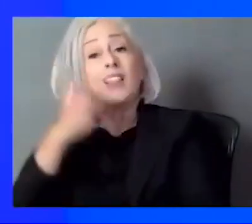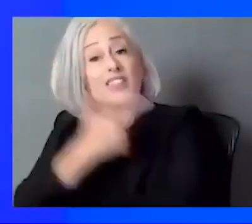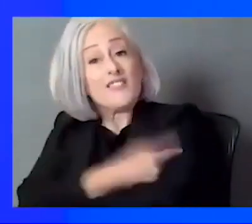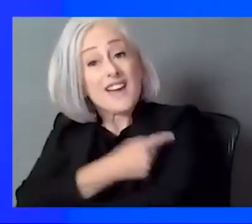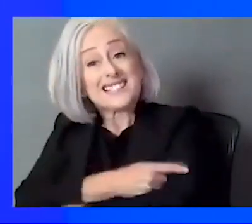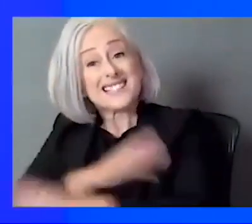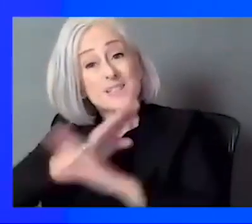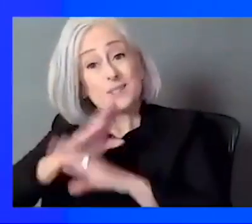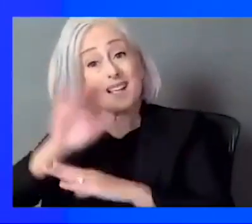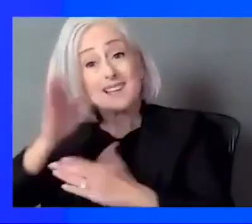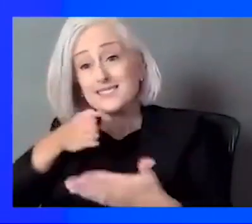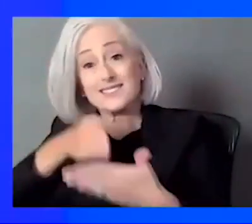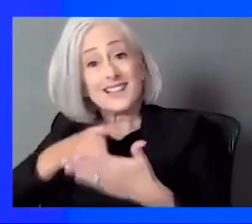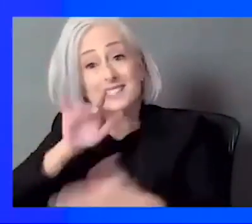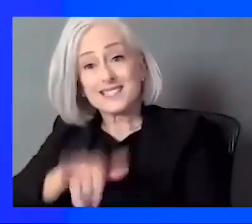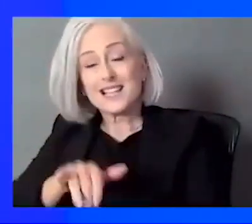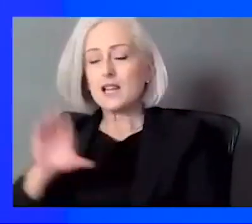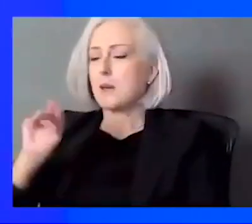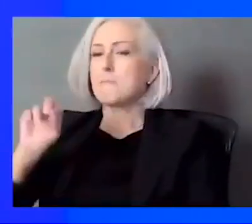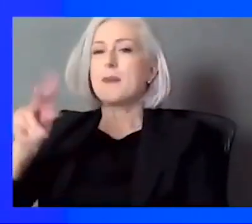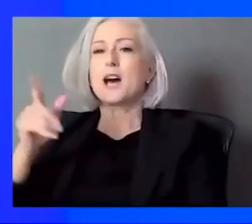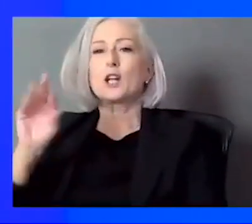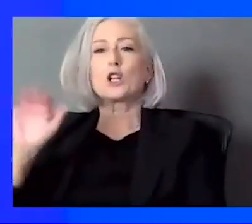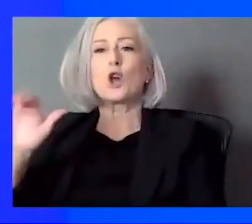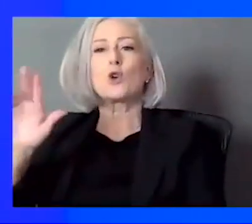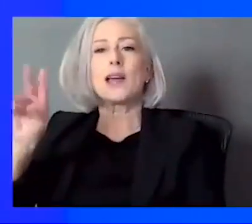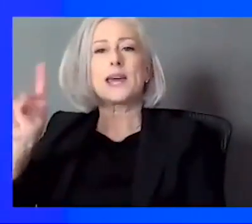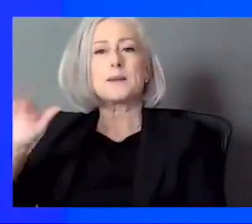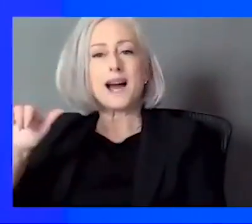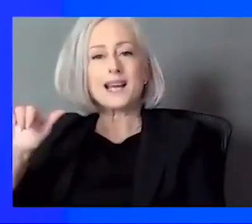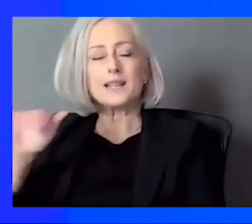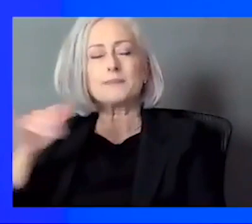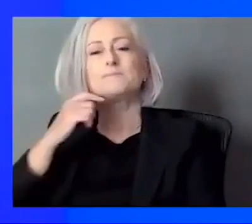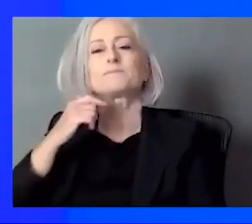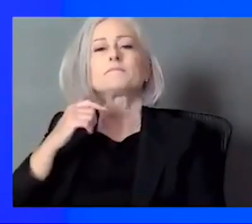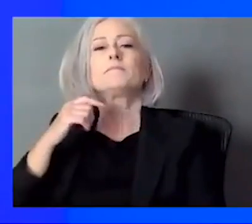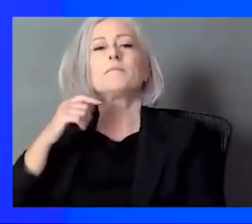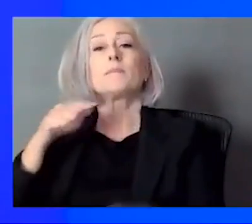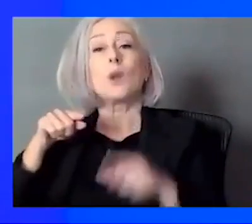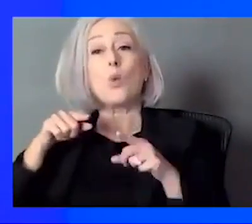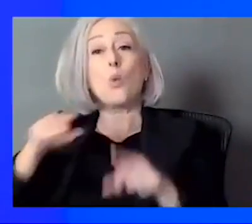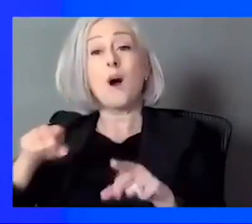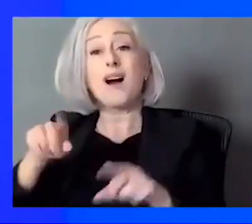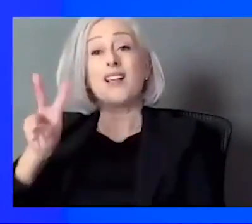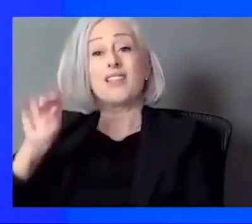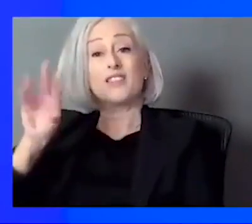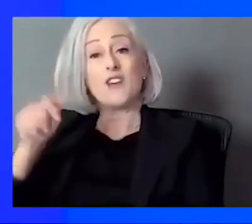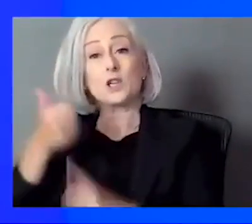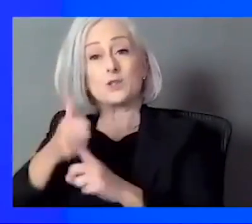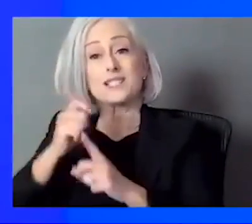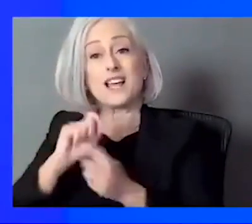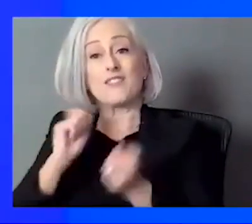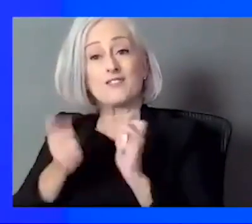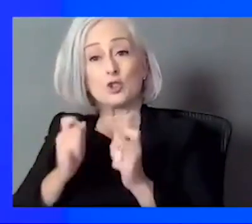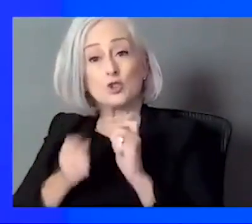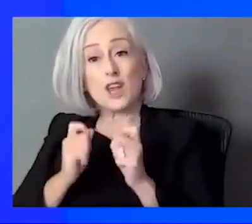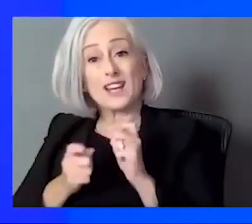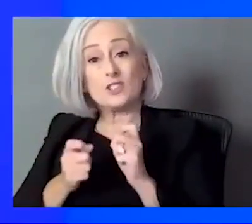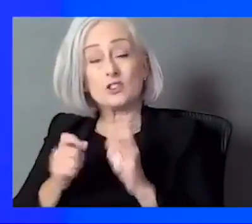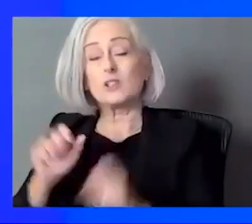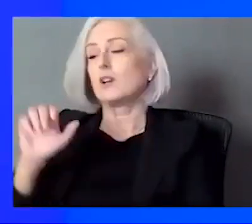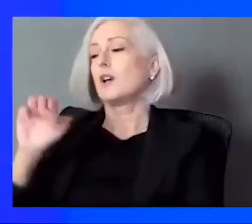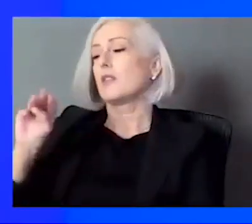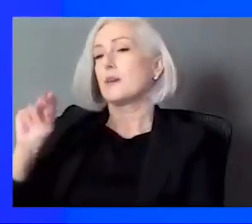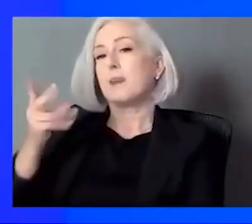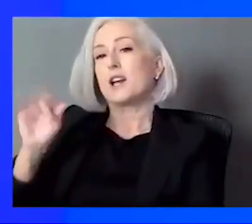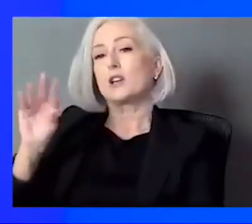issue with monoclonal antibodies, however, is that as the virus changes, some of those monoclonal antibodies may not work as well. We've already